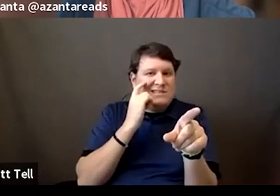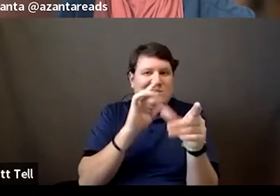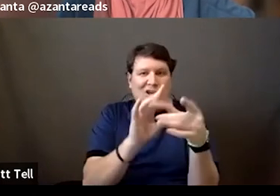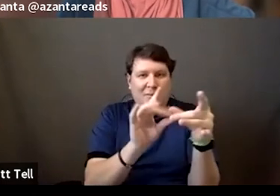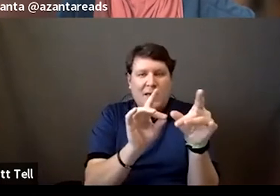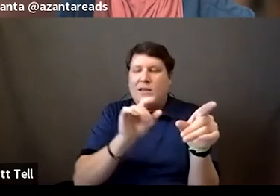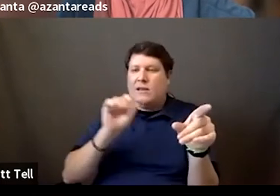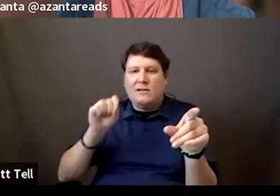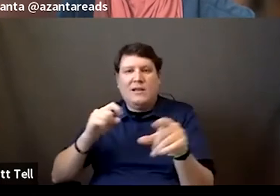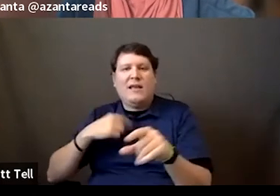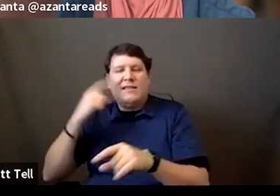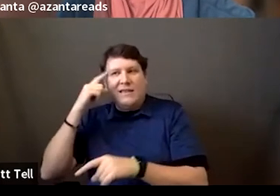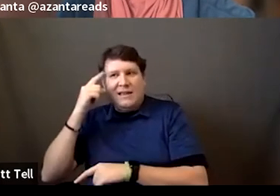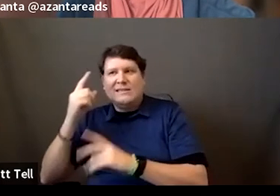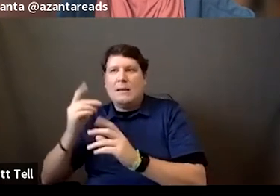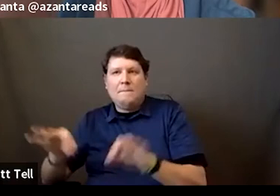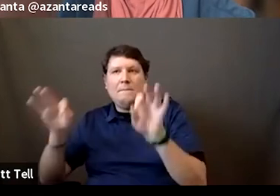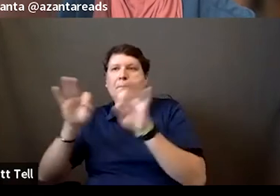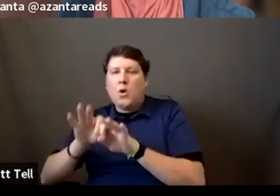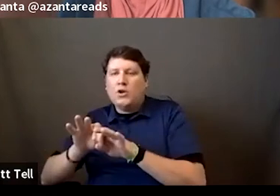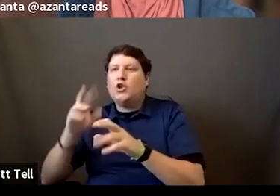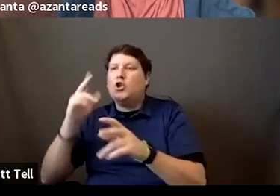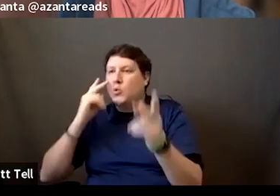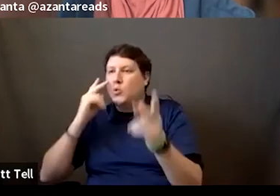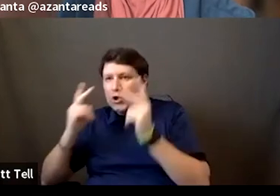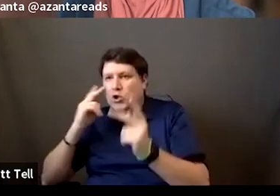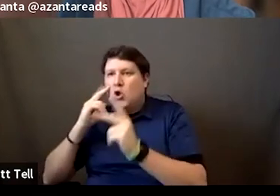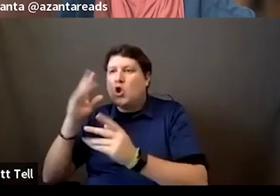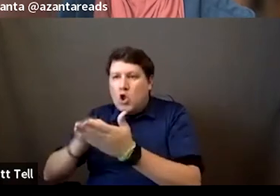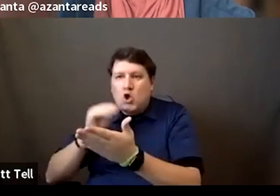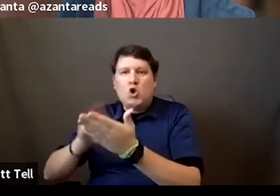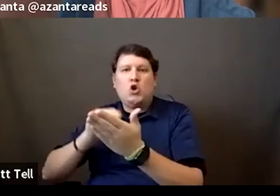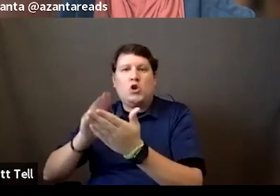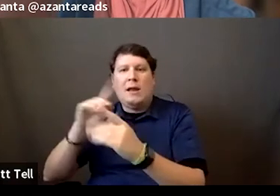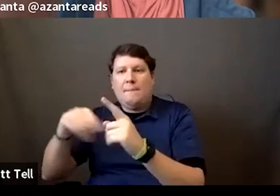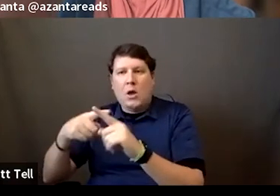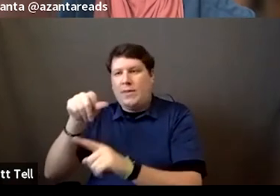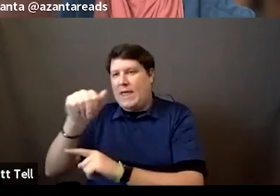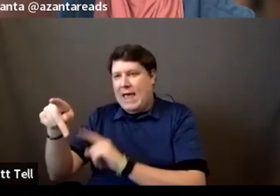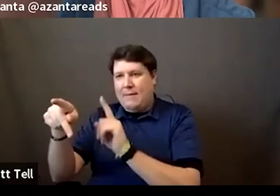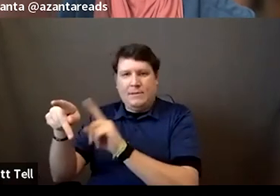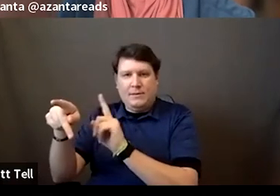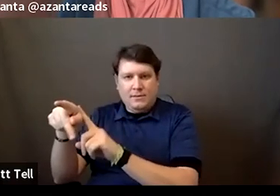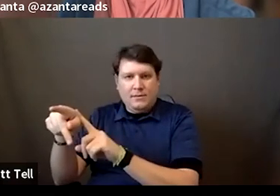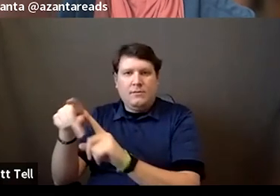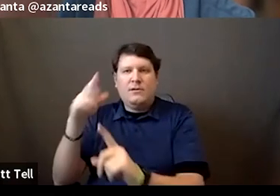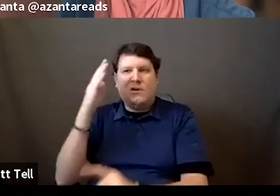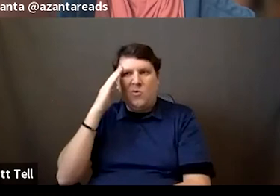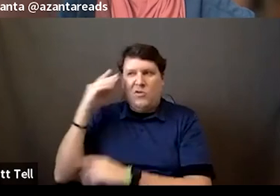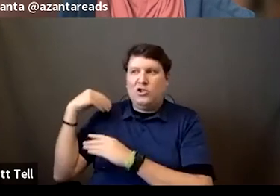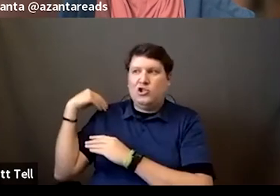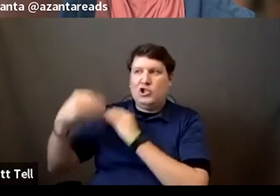learn about the app, learn about the people who are on the app. There is a big like generational difference between Gen